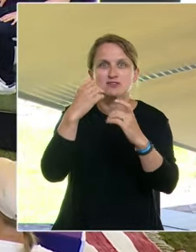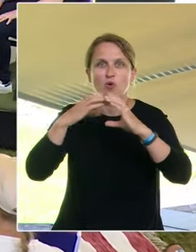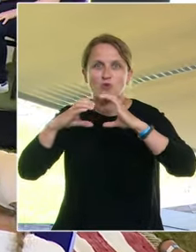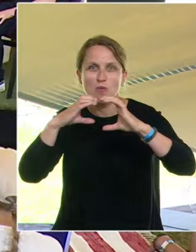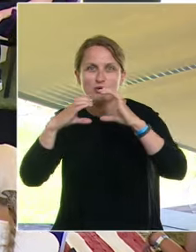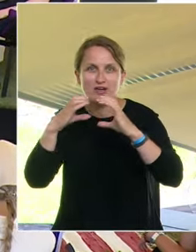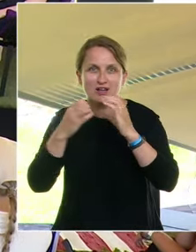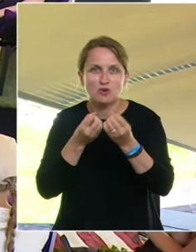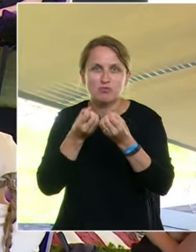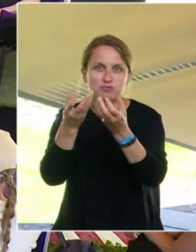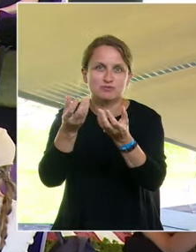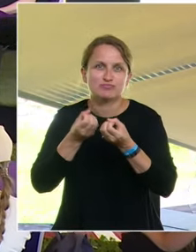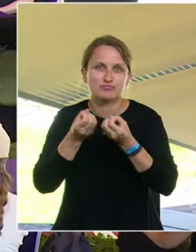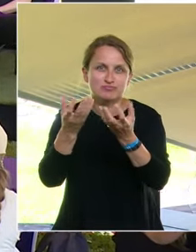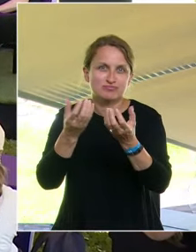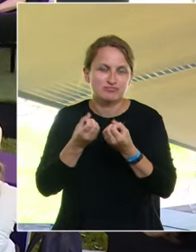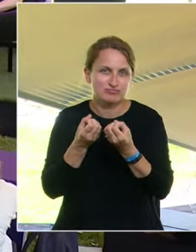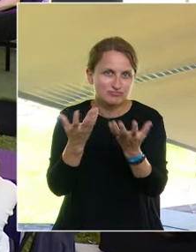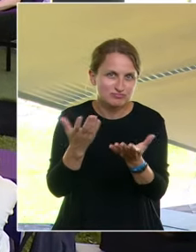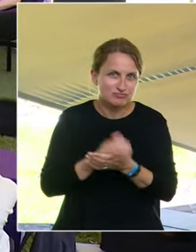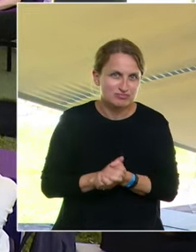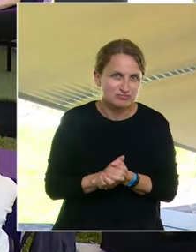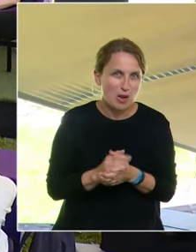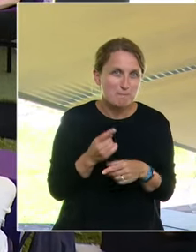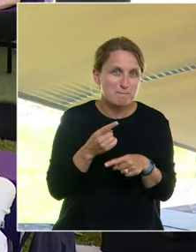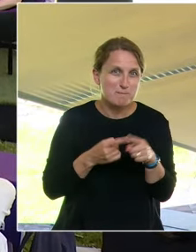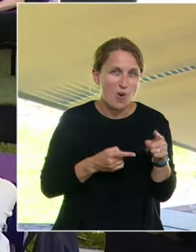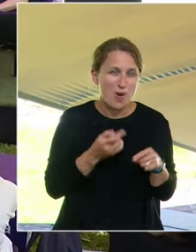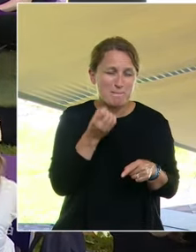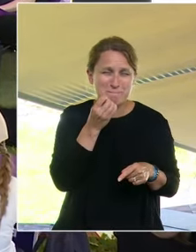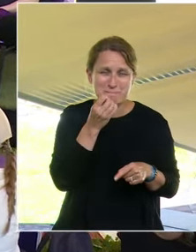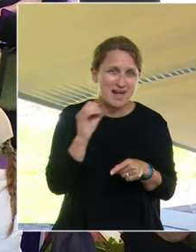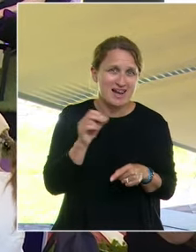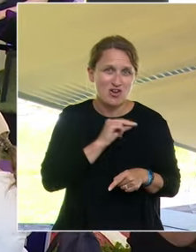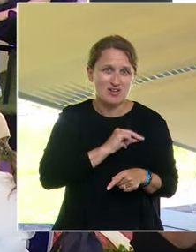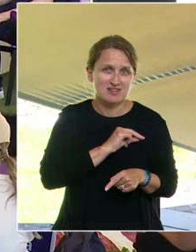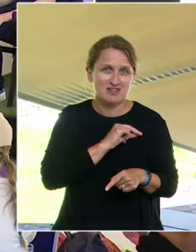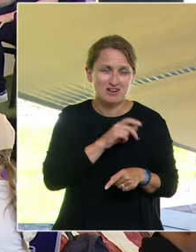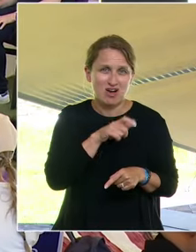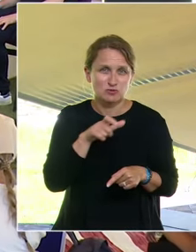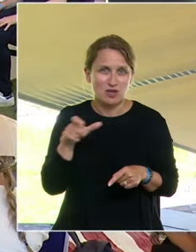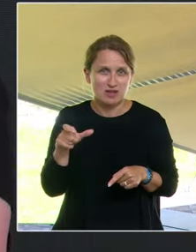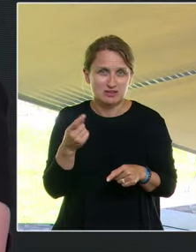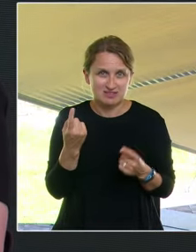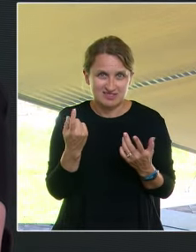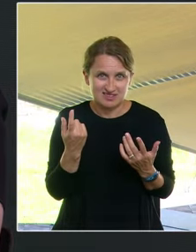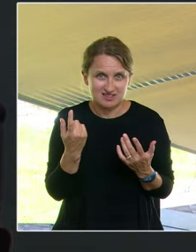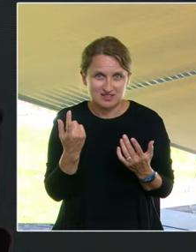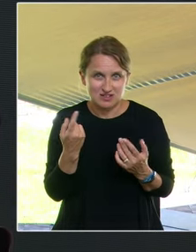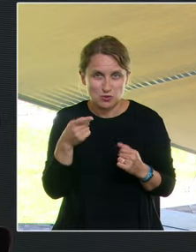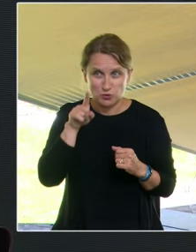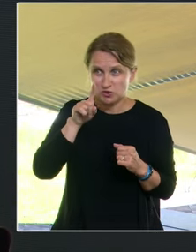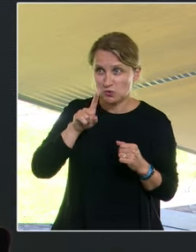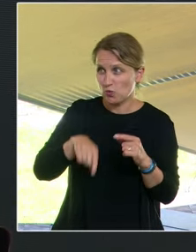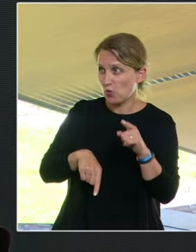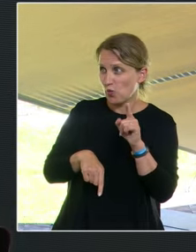platform, TikTok is having about more than 500 million users every month signing up to the platform. I can't really